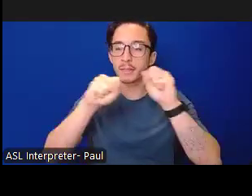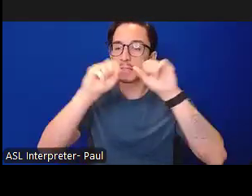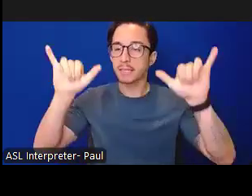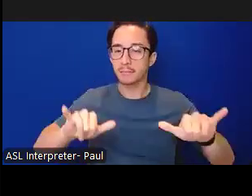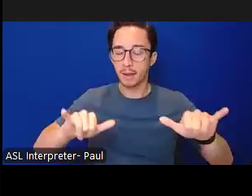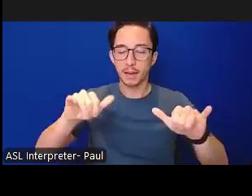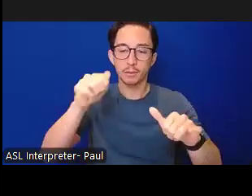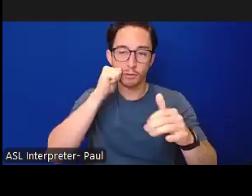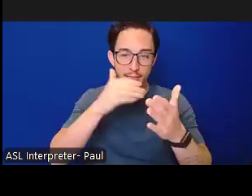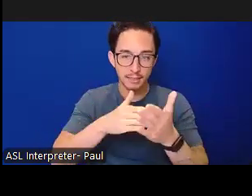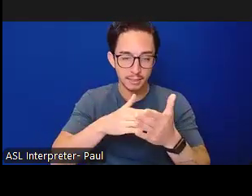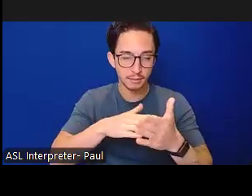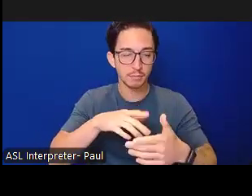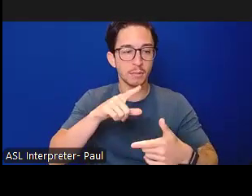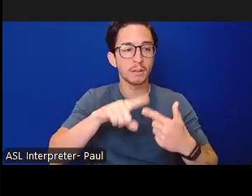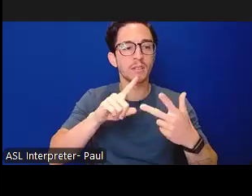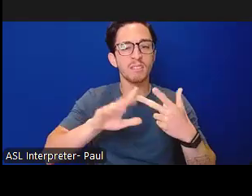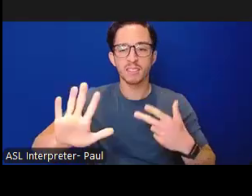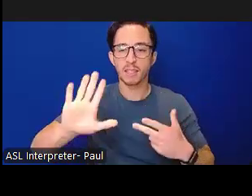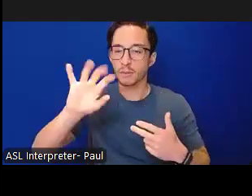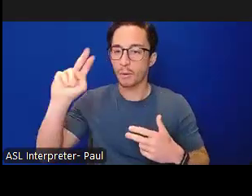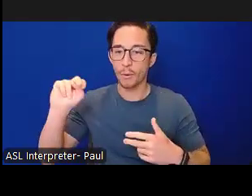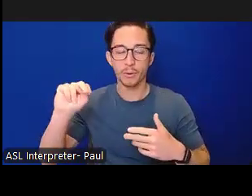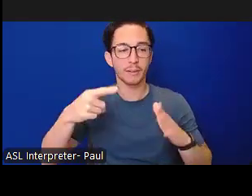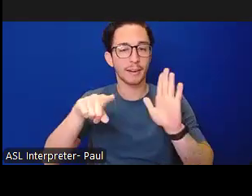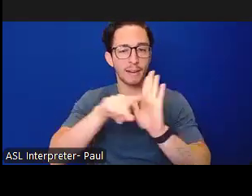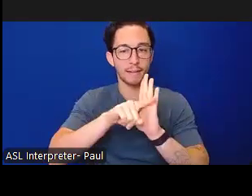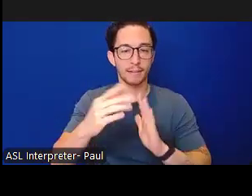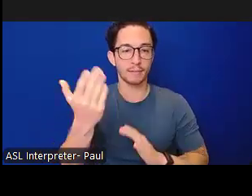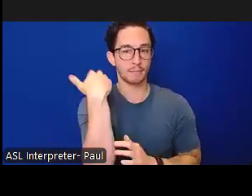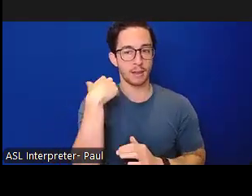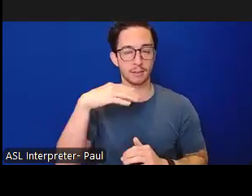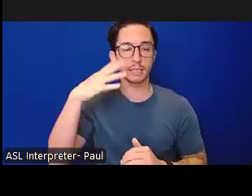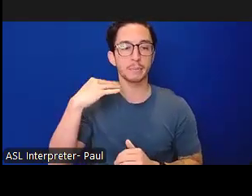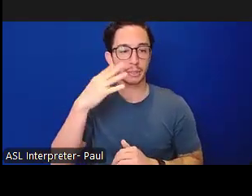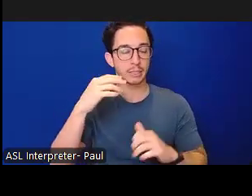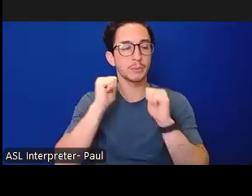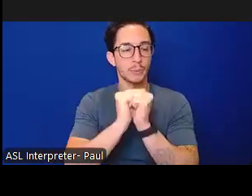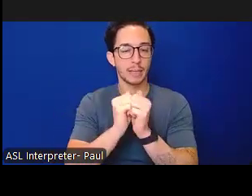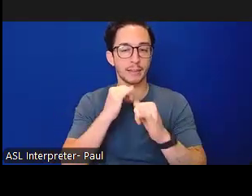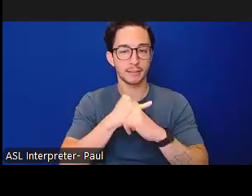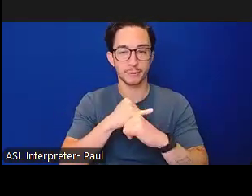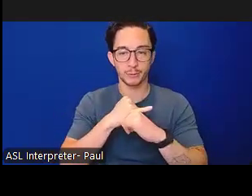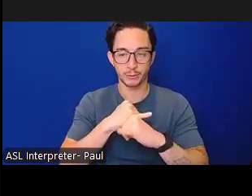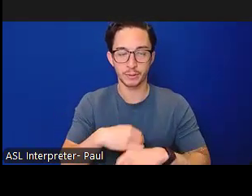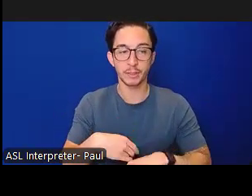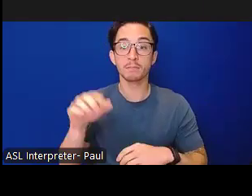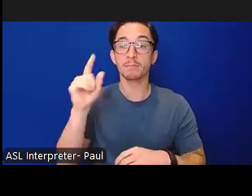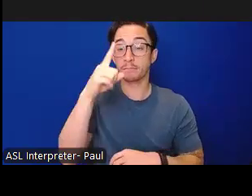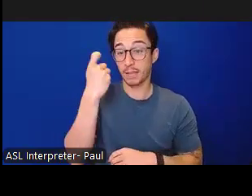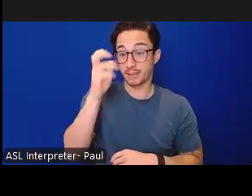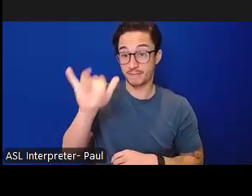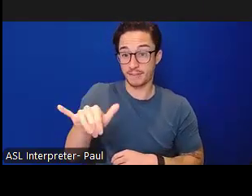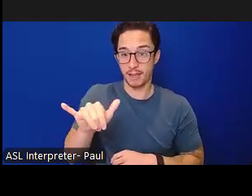racism, and even their own negative past experiences with institutions. And so because of